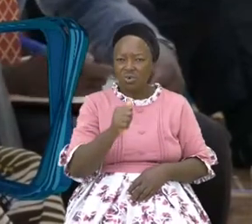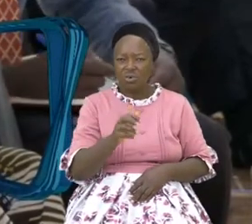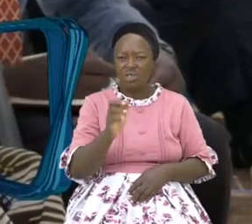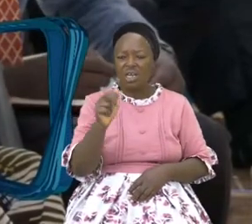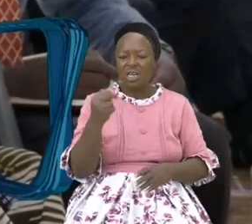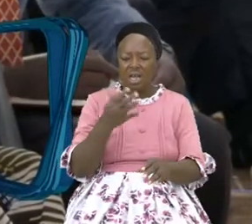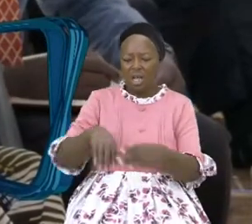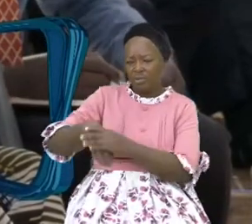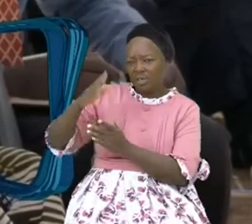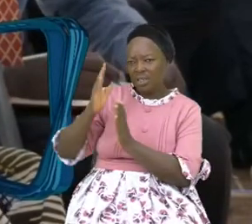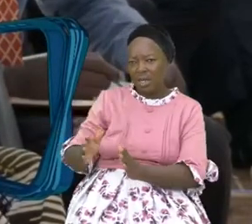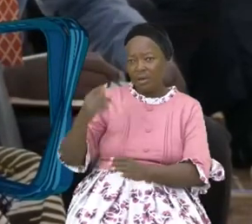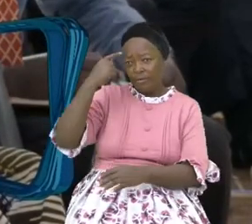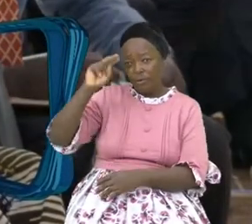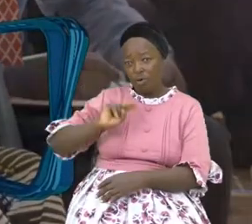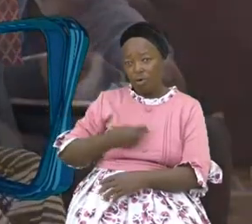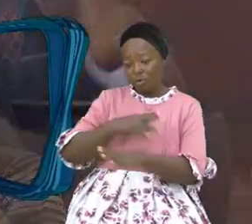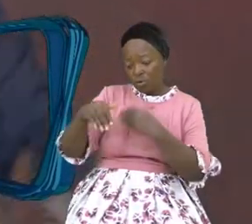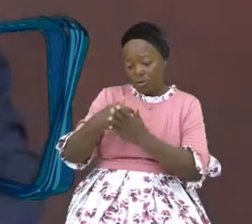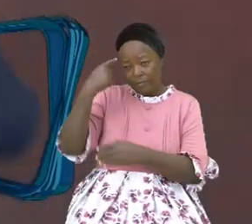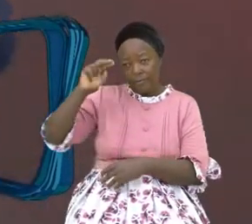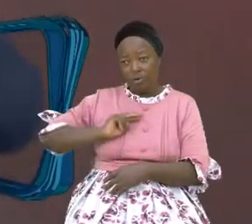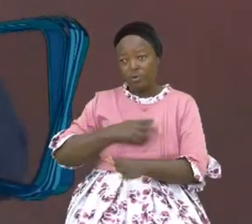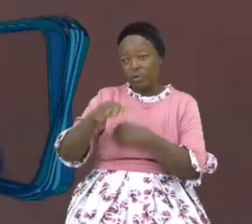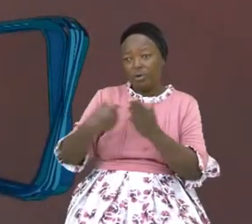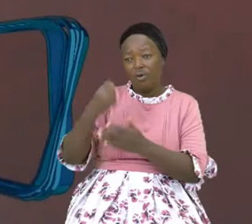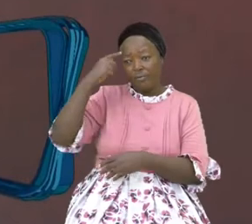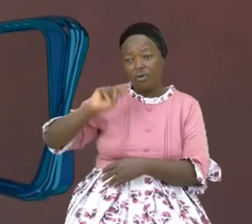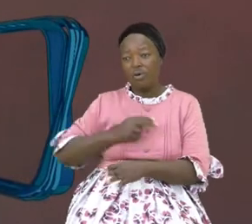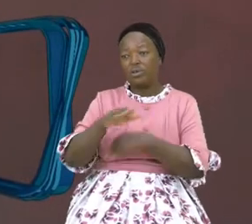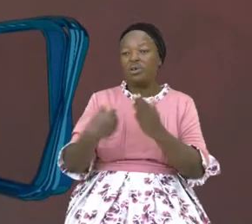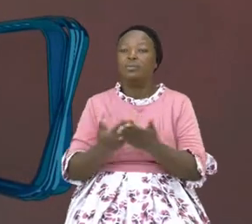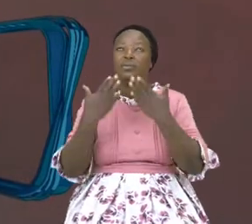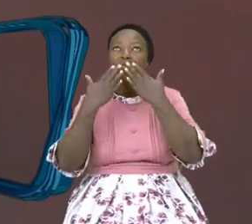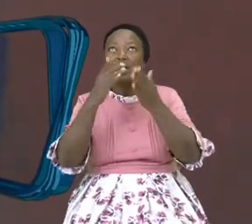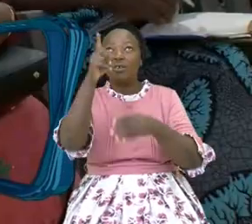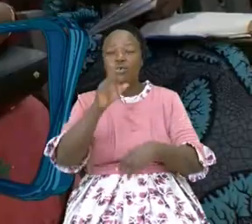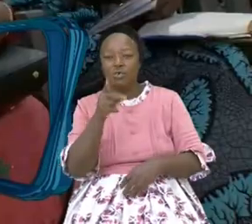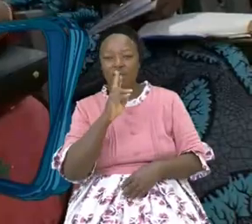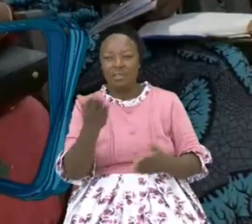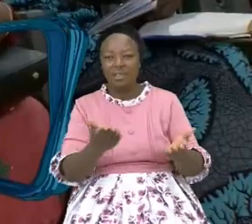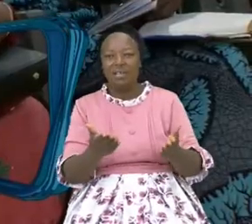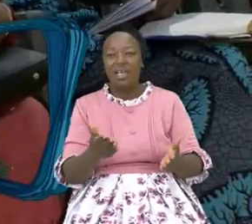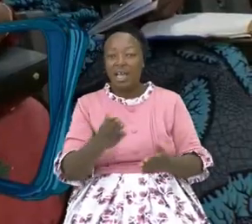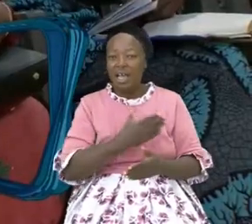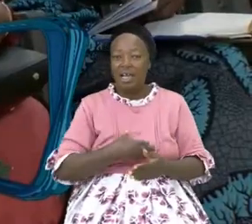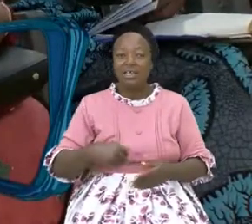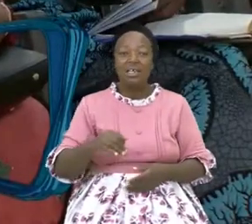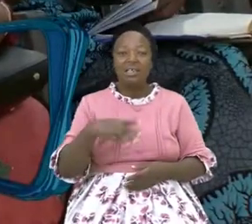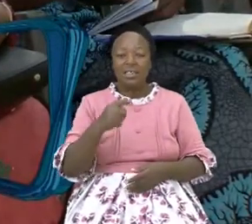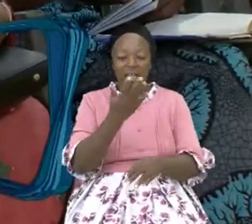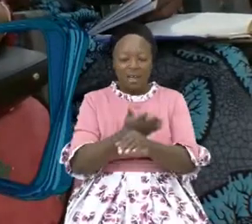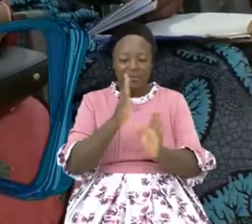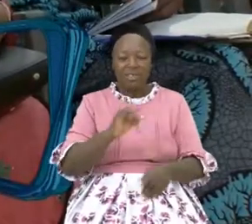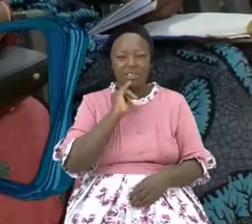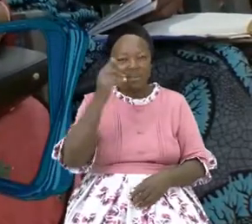outsider. For us all, for us all, for us all. Thank God you are there, and the advocate is for